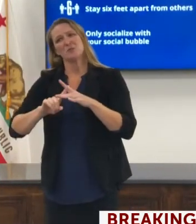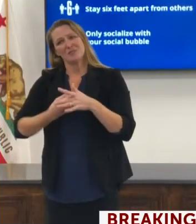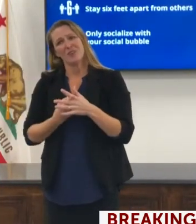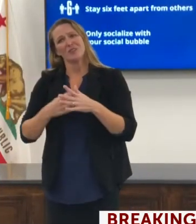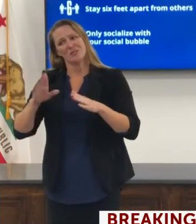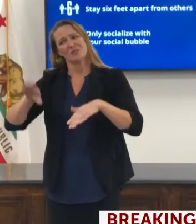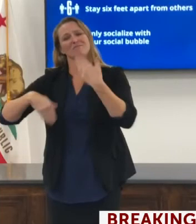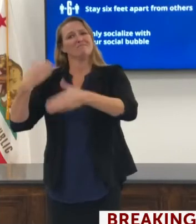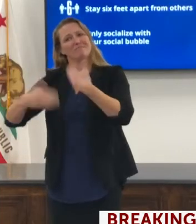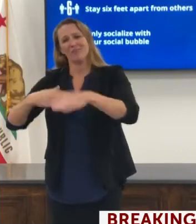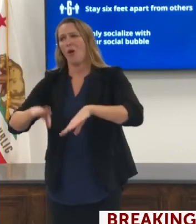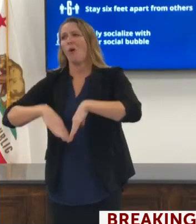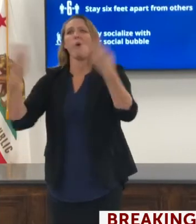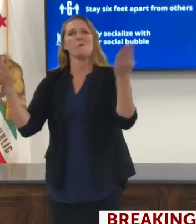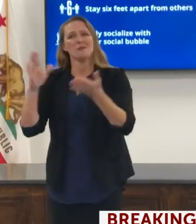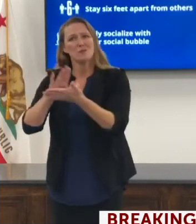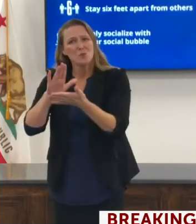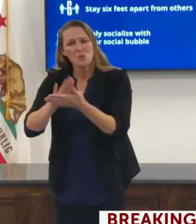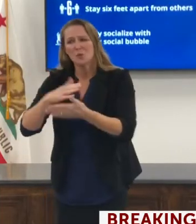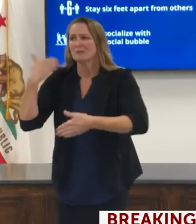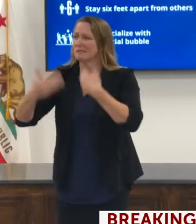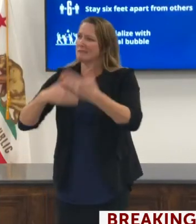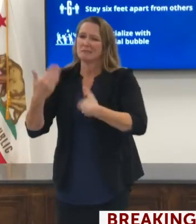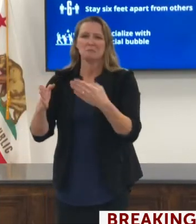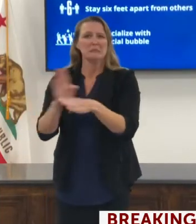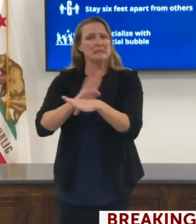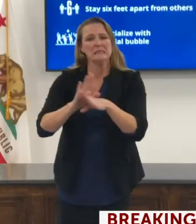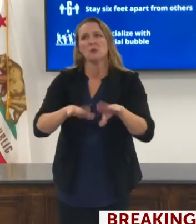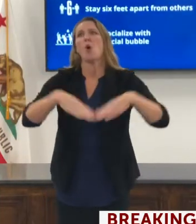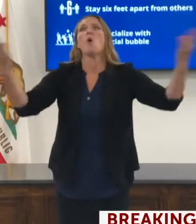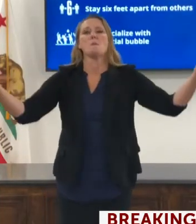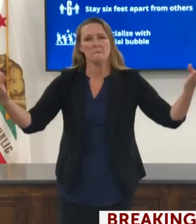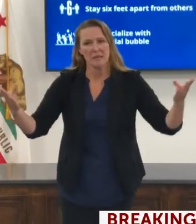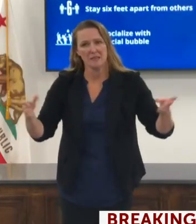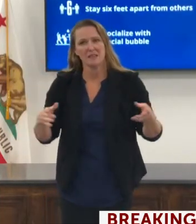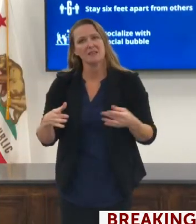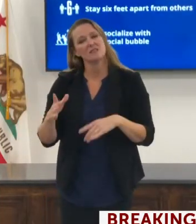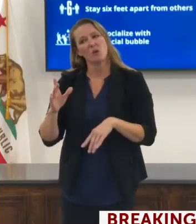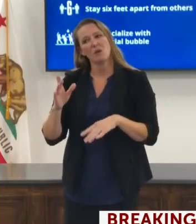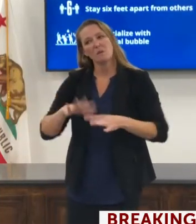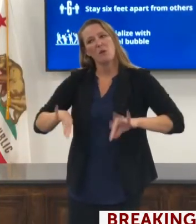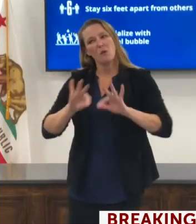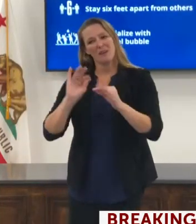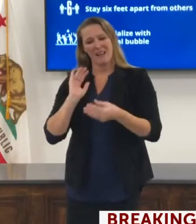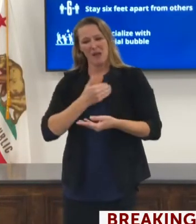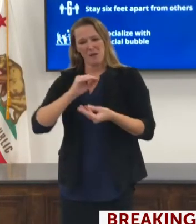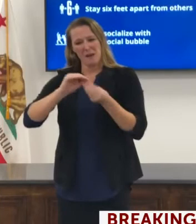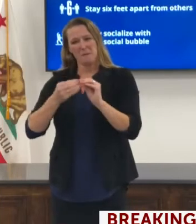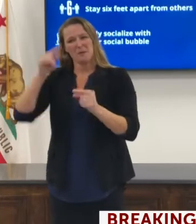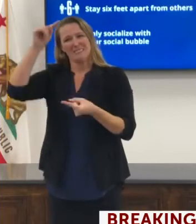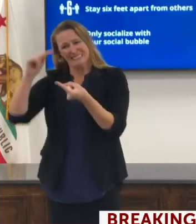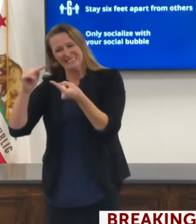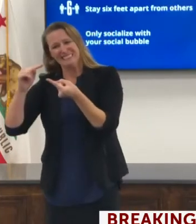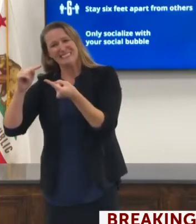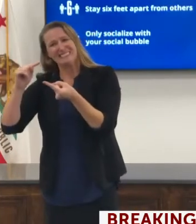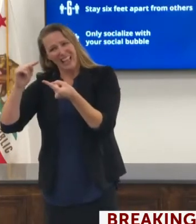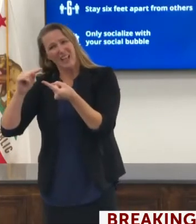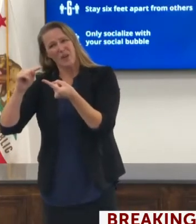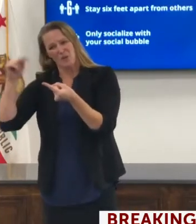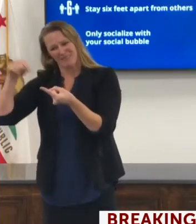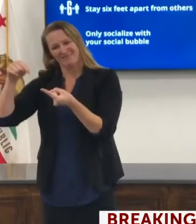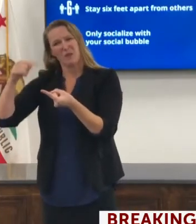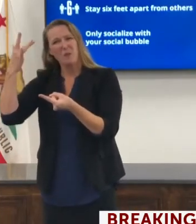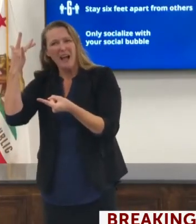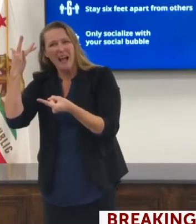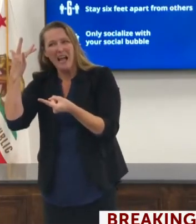get people back to business. And so we need to have our cases low enough that we don't put at risk the entire